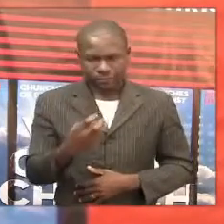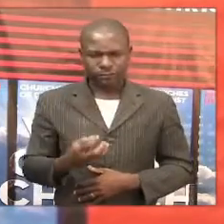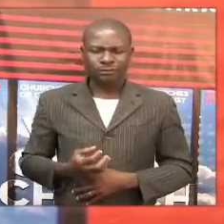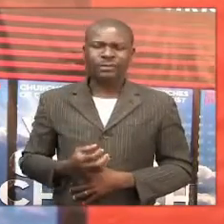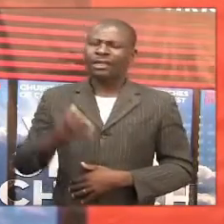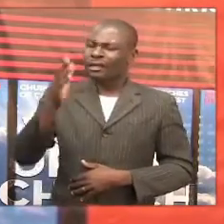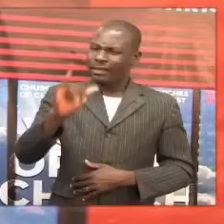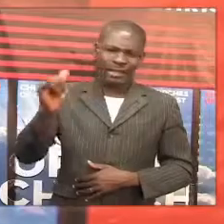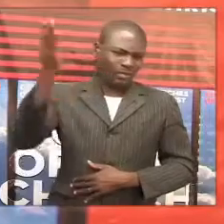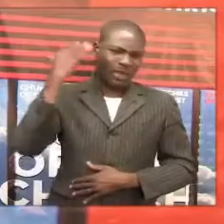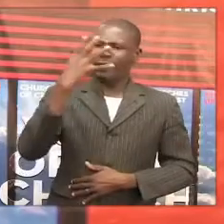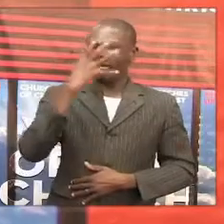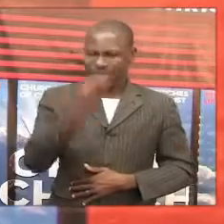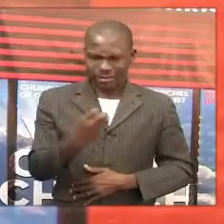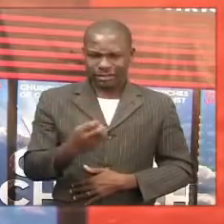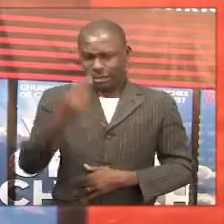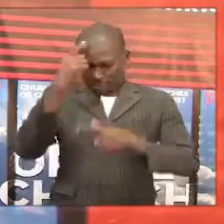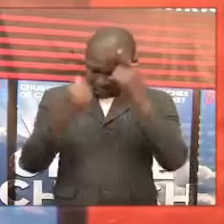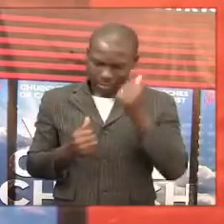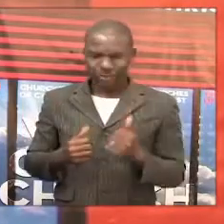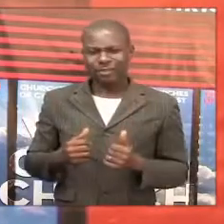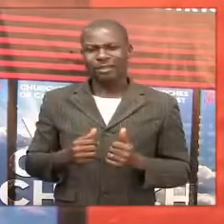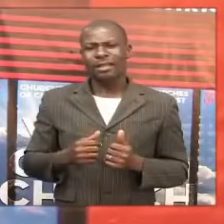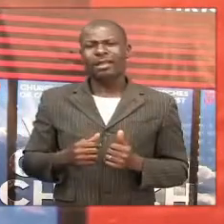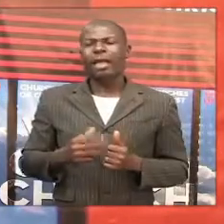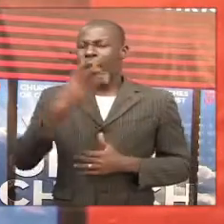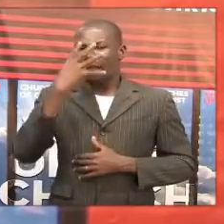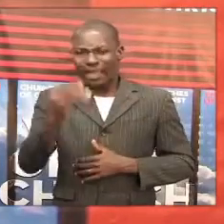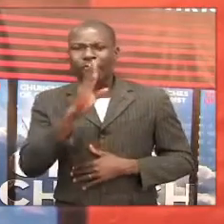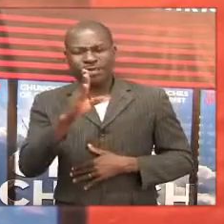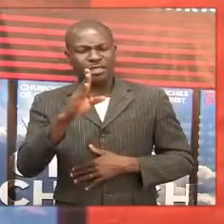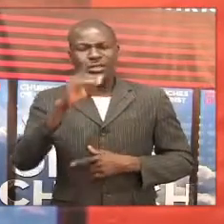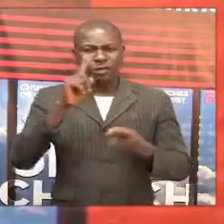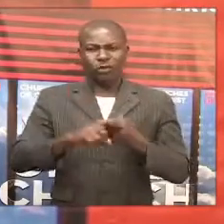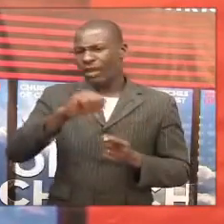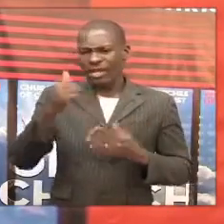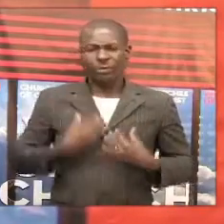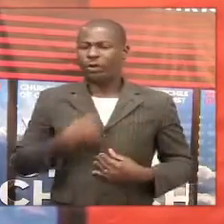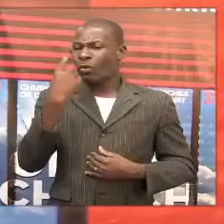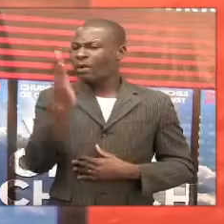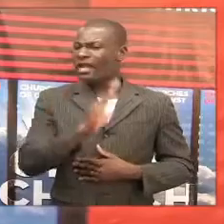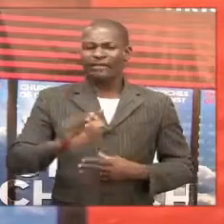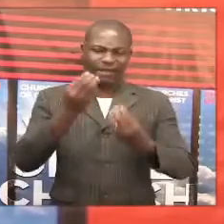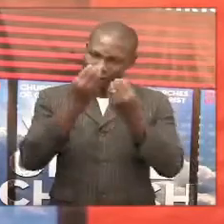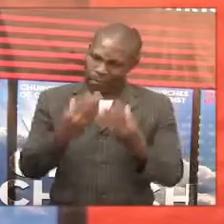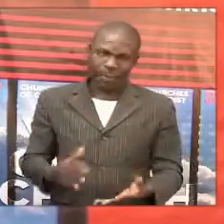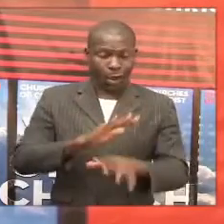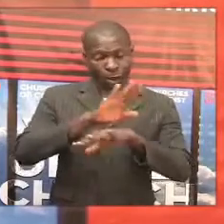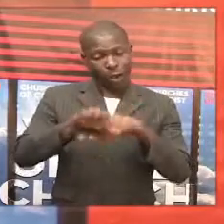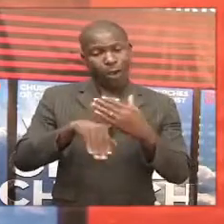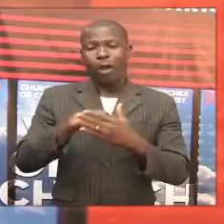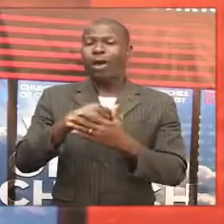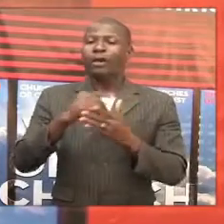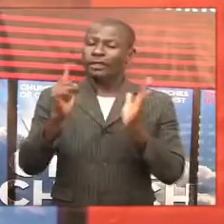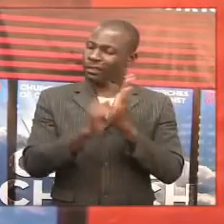ase. Esan se. Was say, and no man could be beer. I want to me any meaning, so and I'm okay. So, amen. Just what, yes,